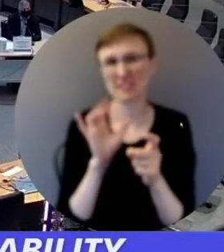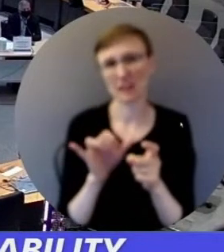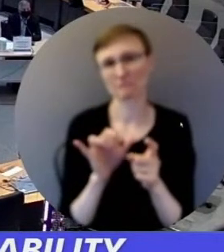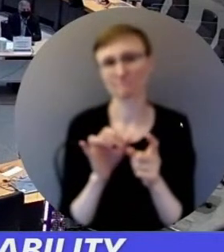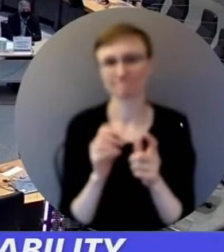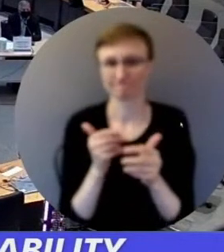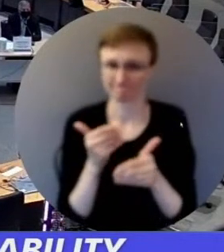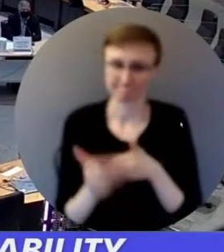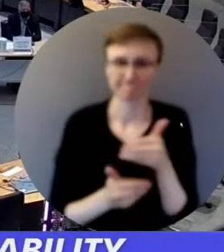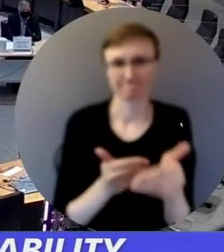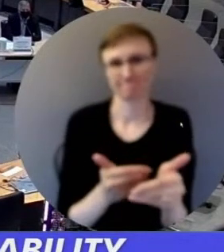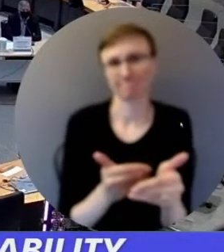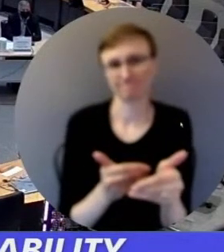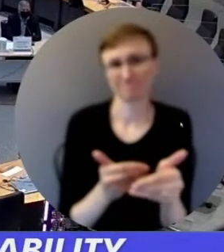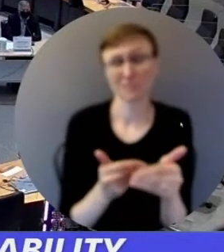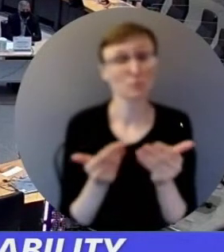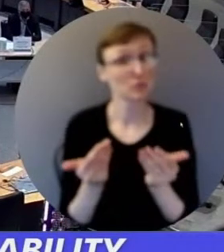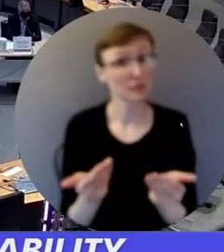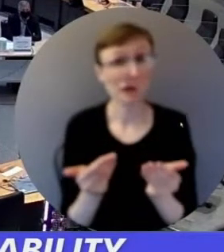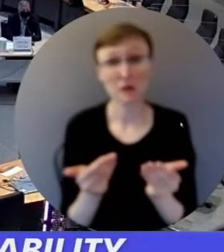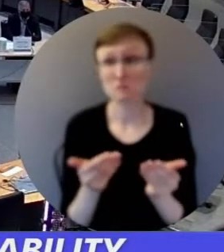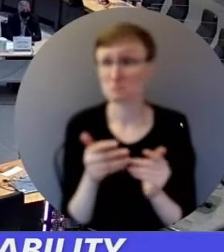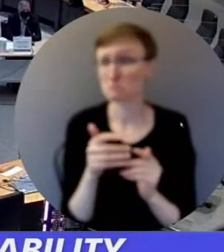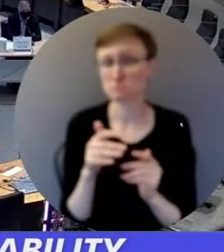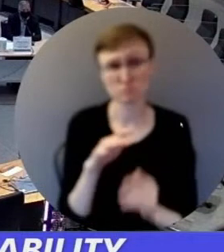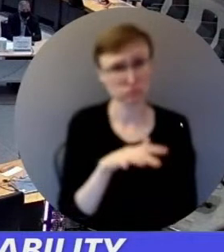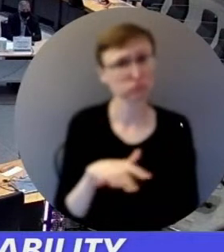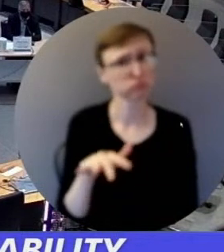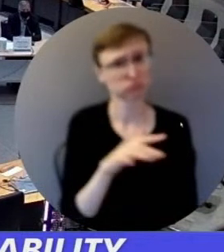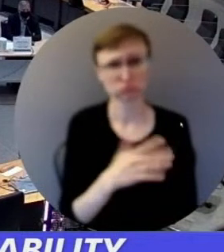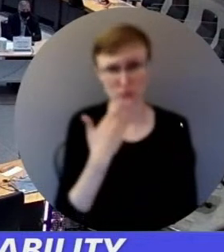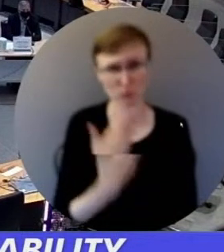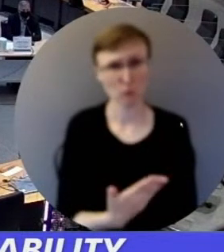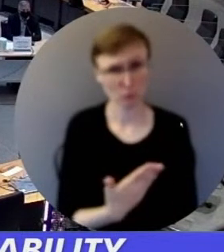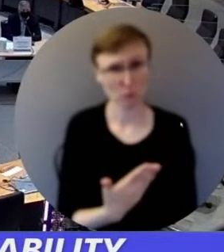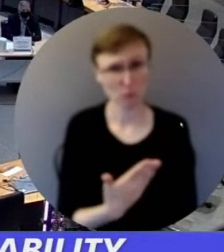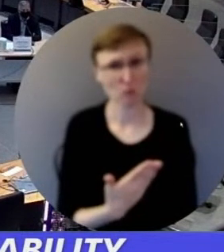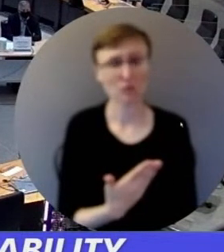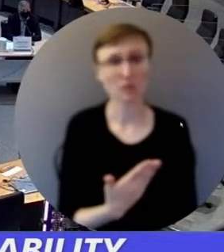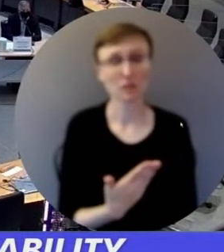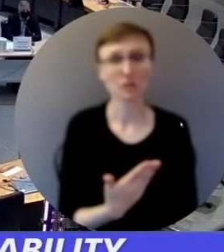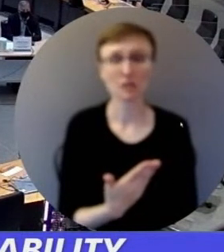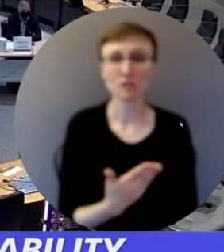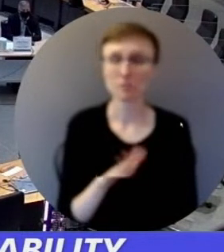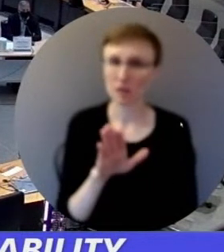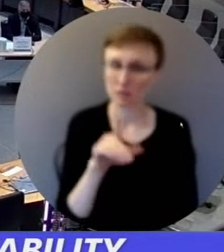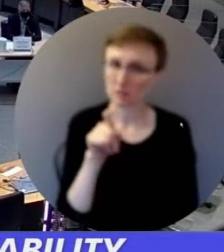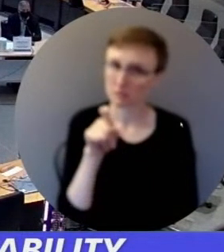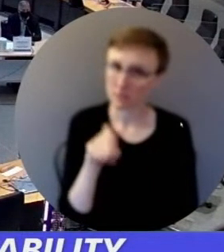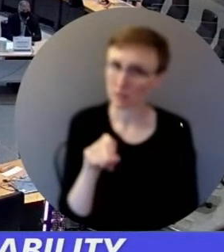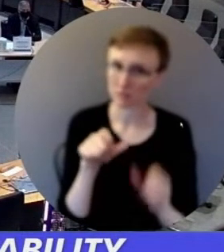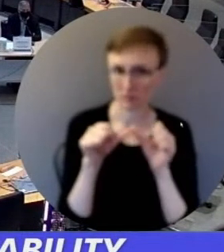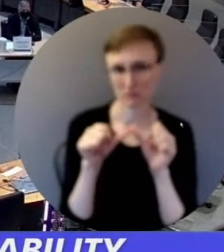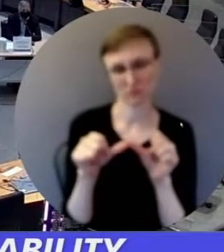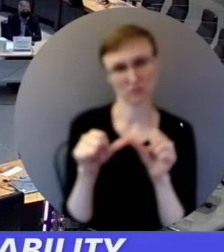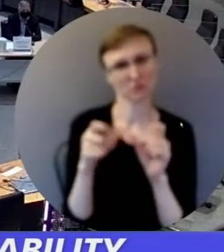we're in a good situation right now, but we have to continue with our vaccination